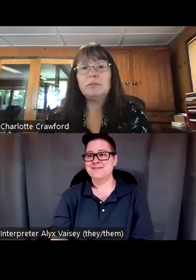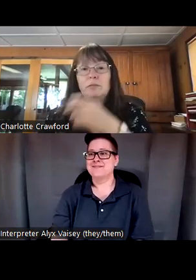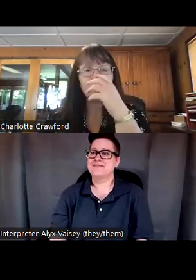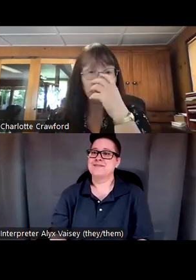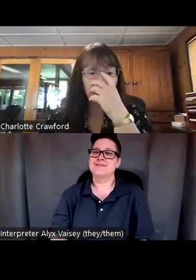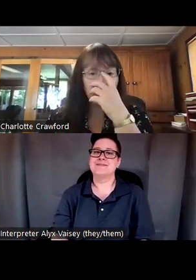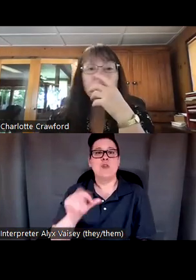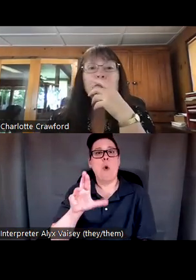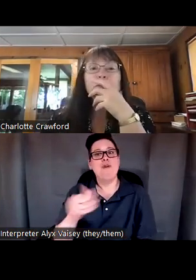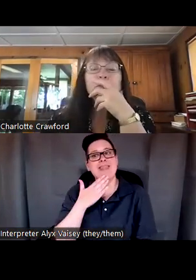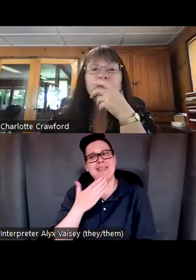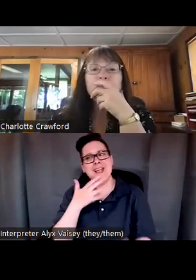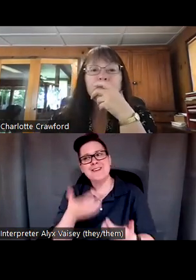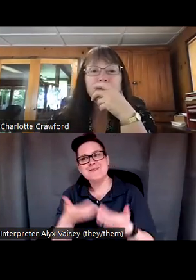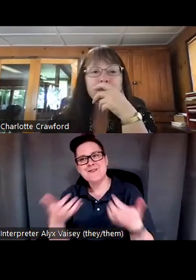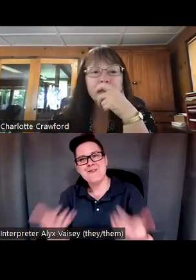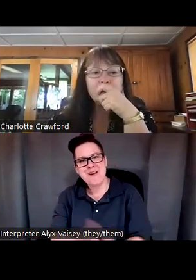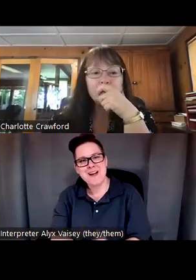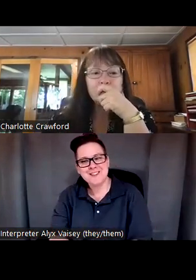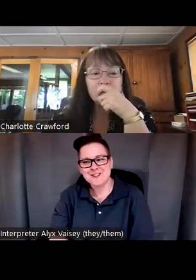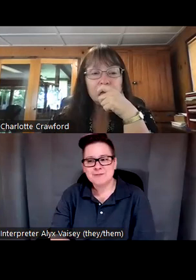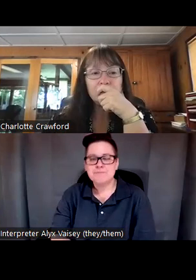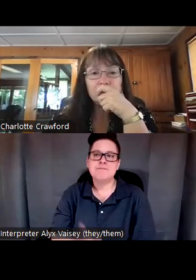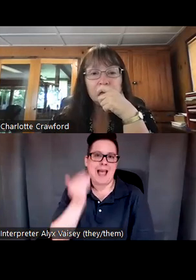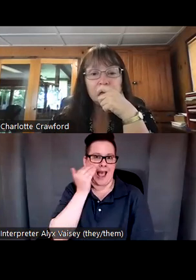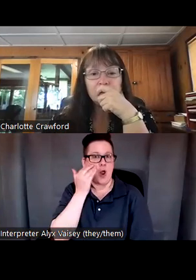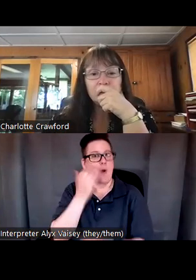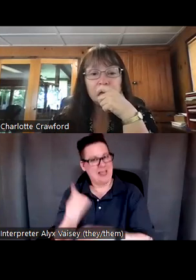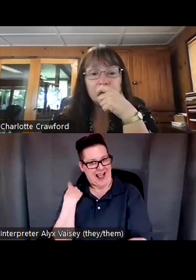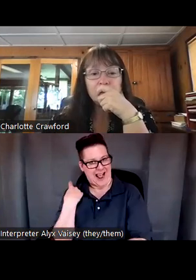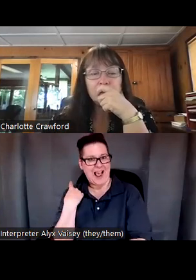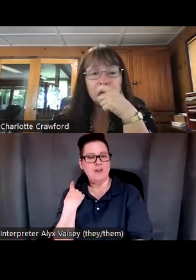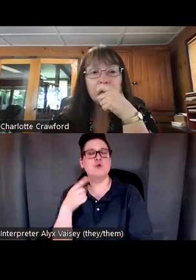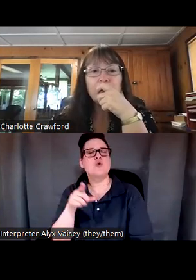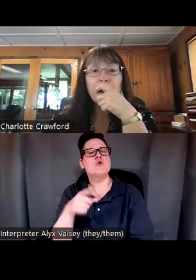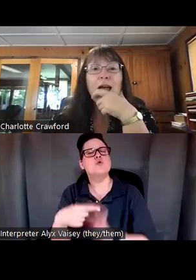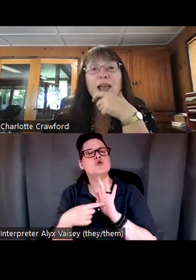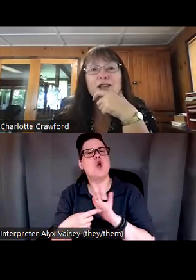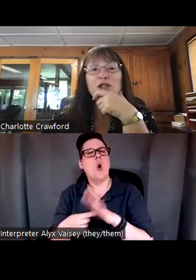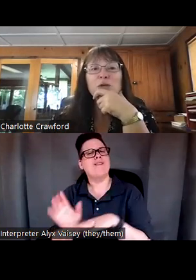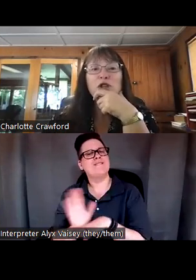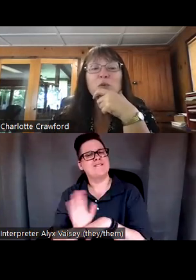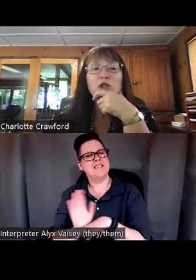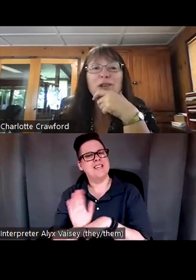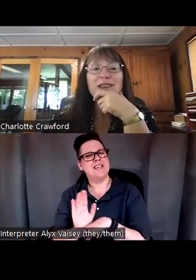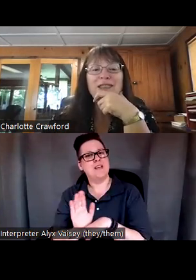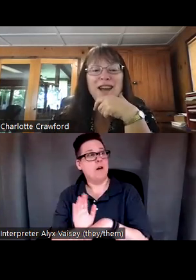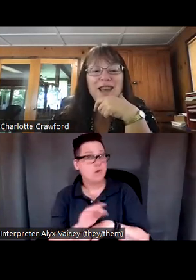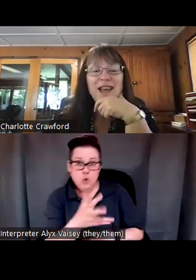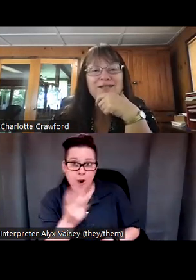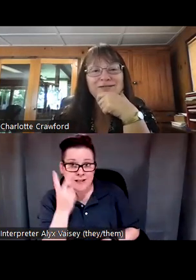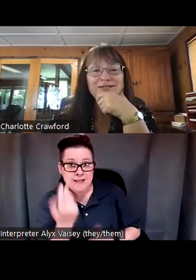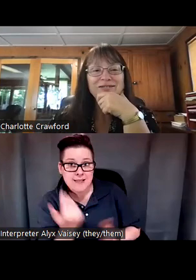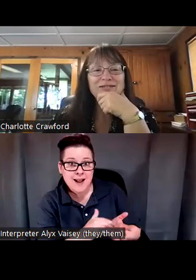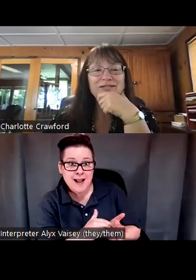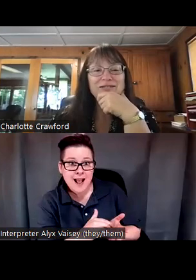Thank you so much, Charlotte. I know last year you had a video that you showed us, and then would you like that